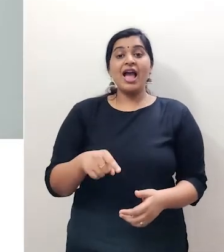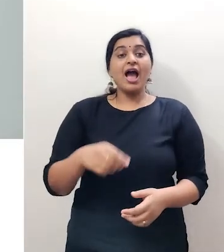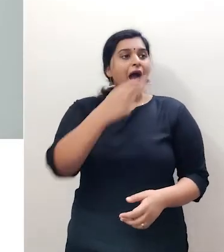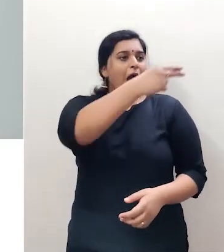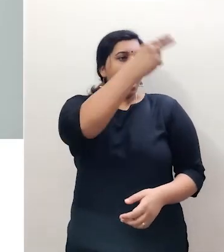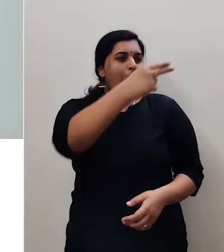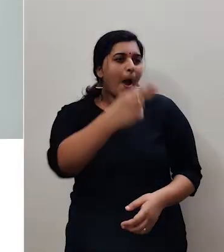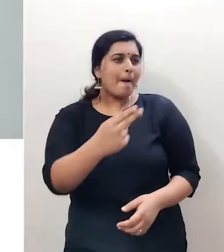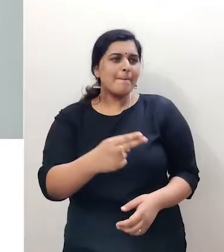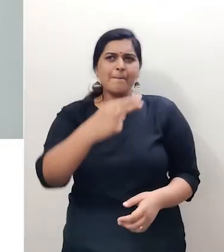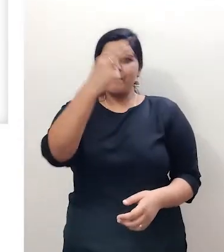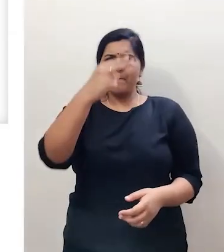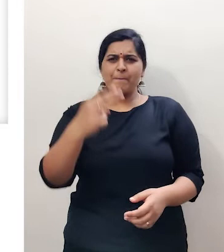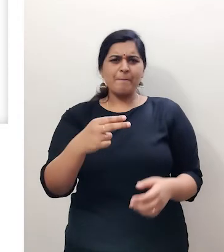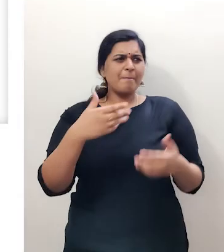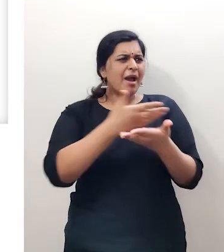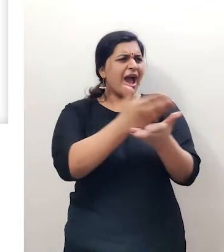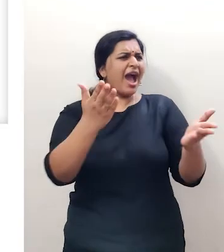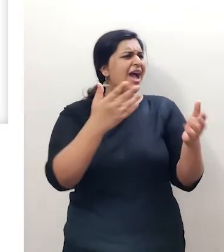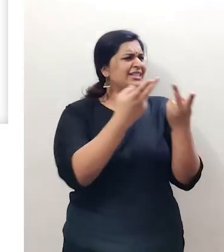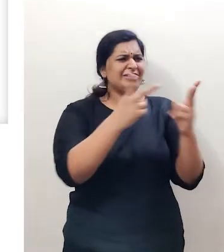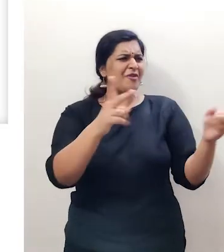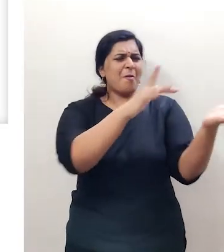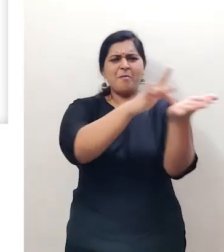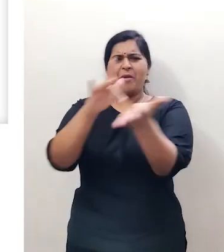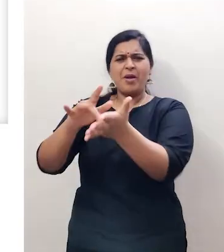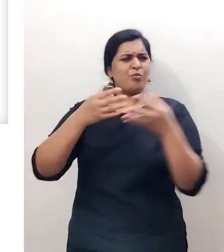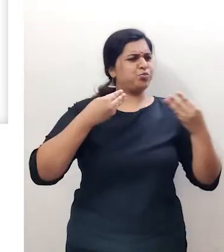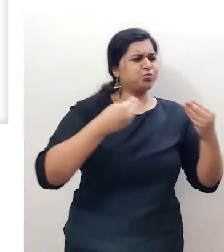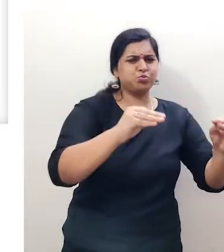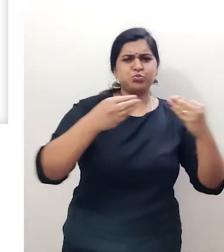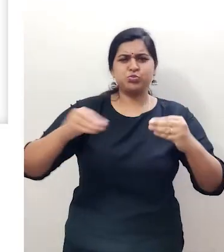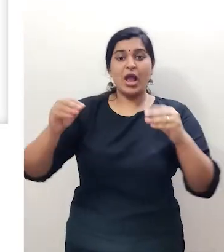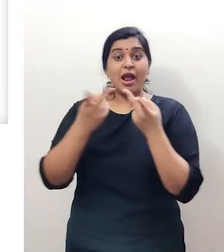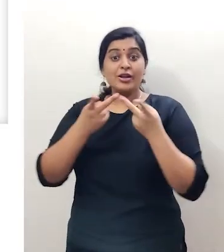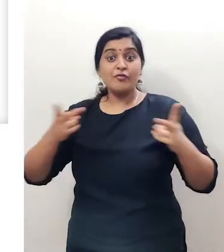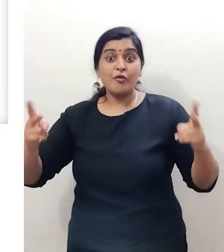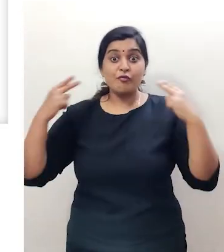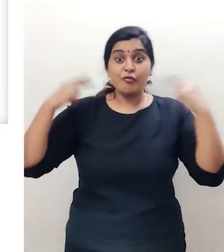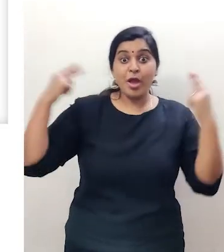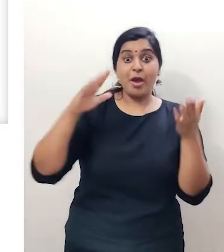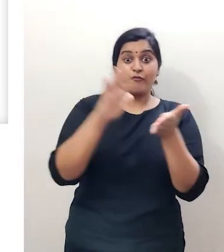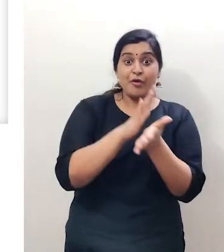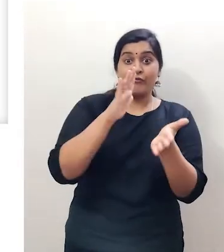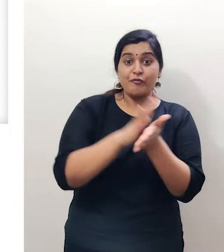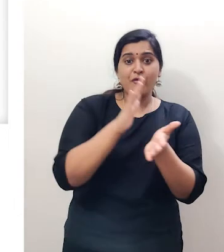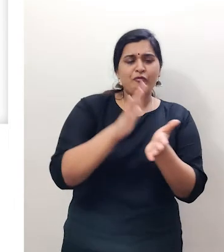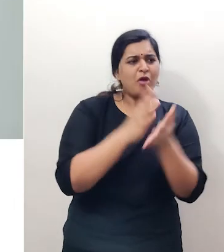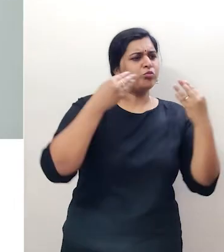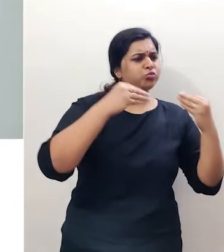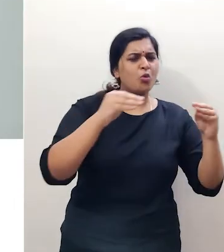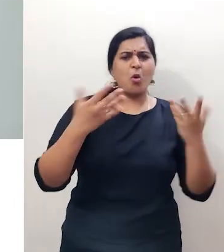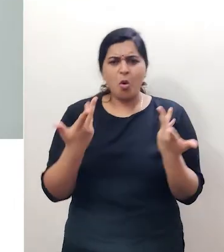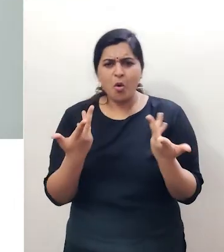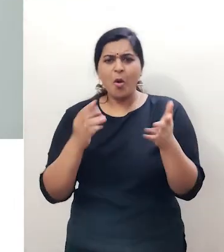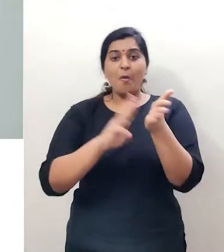the original Kalighat painters continue to use this motif. Handmade paintings and prints of the image are sold everywhere,